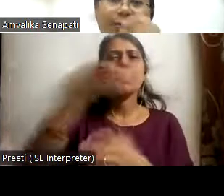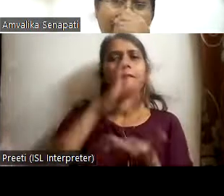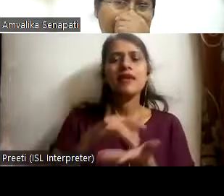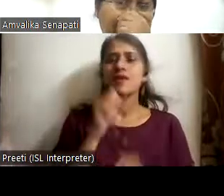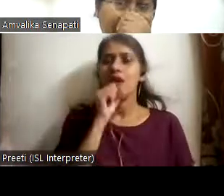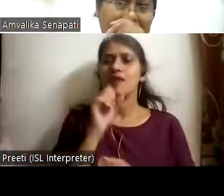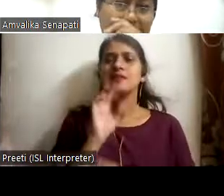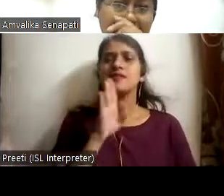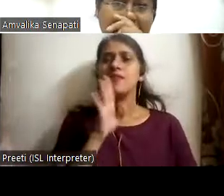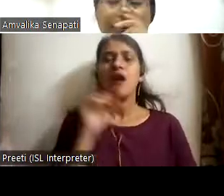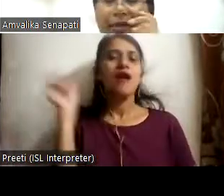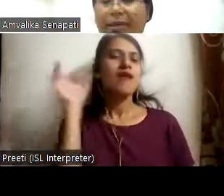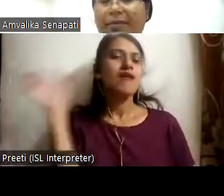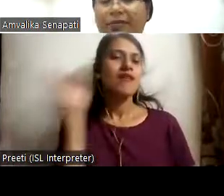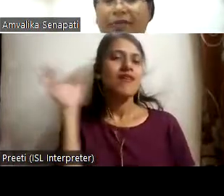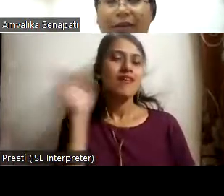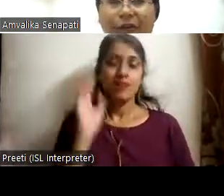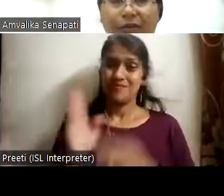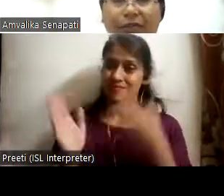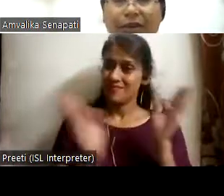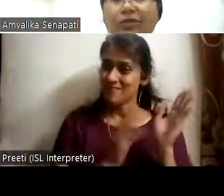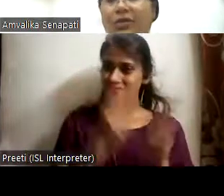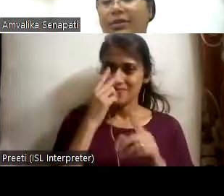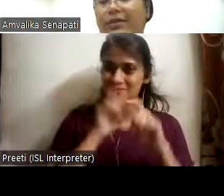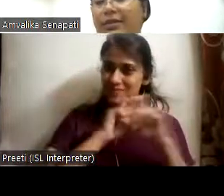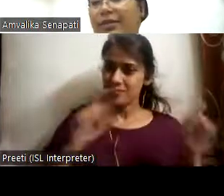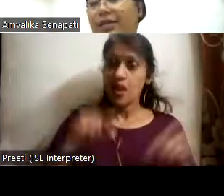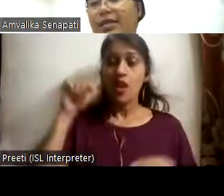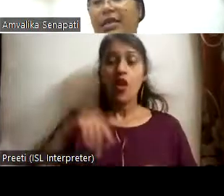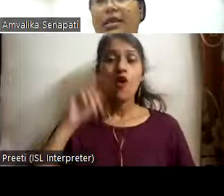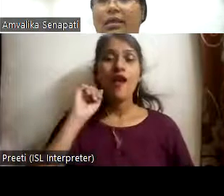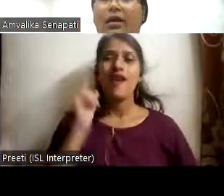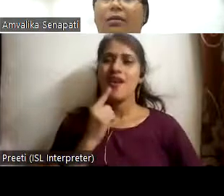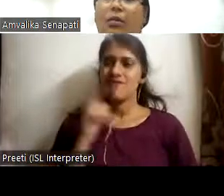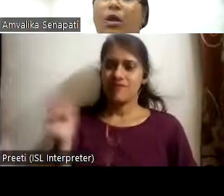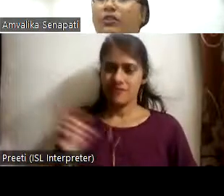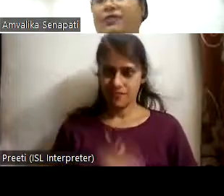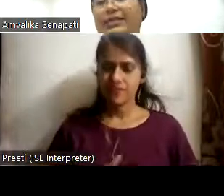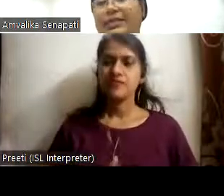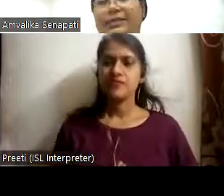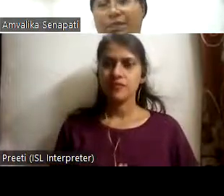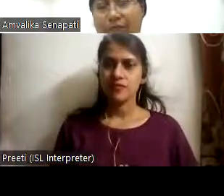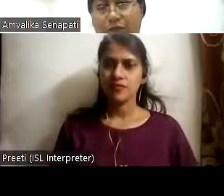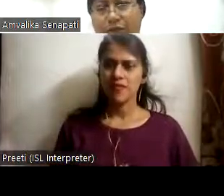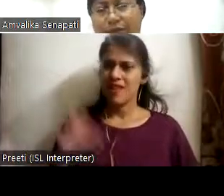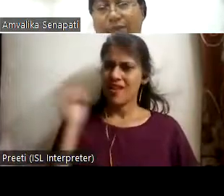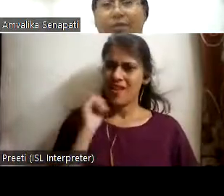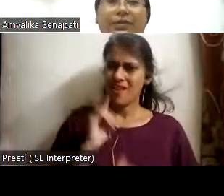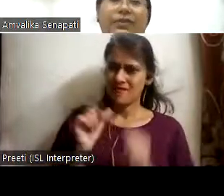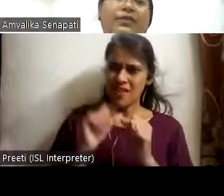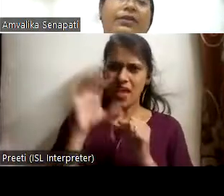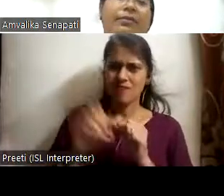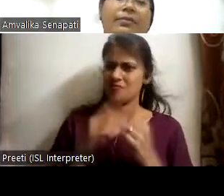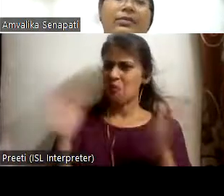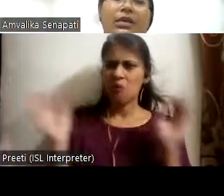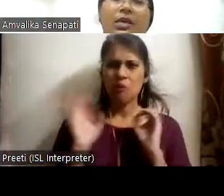Now, for somebody with hearing impairment, we very often really do not think that there are a lot of accessibility issues for somebody